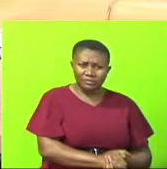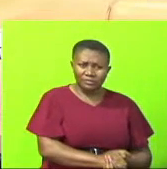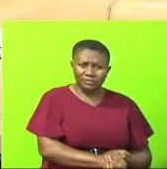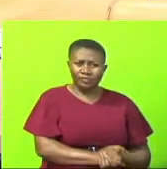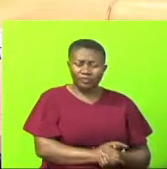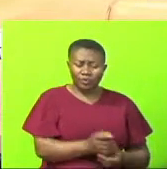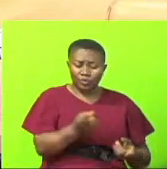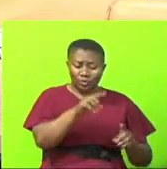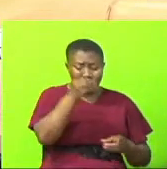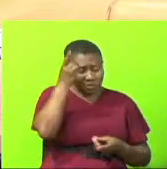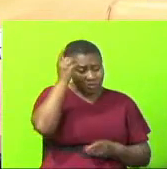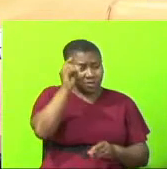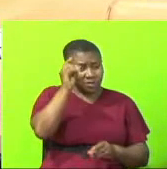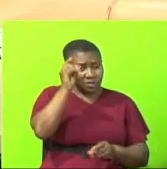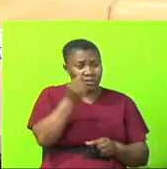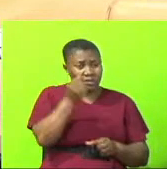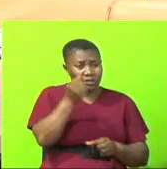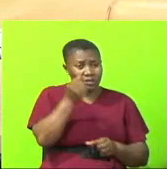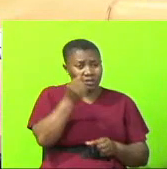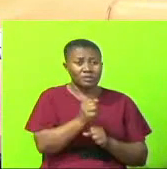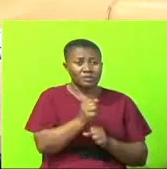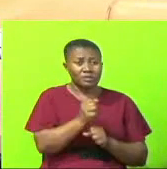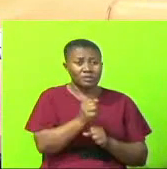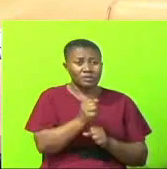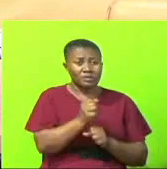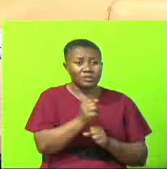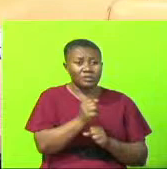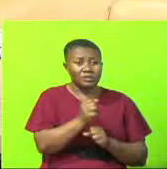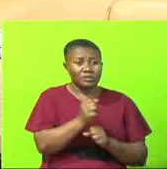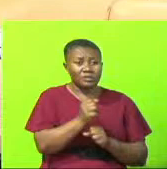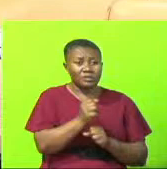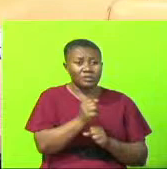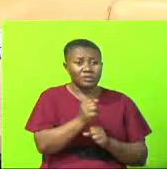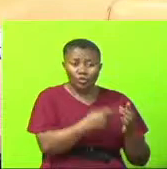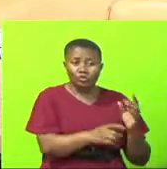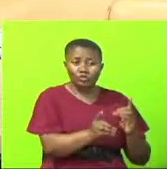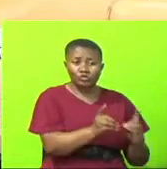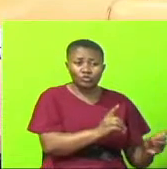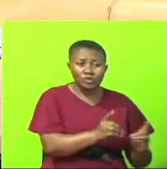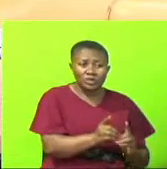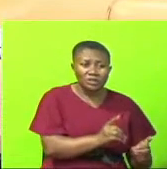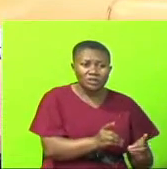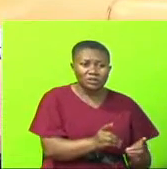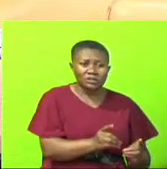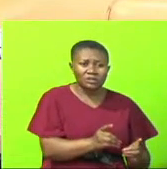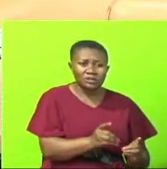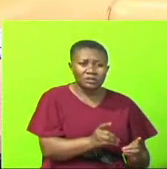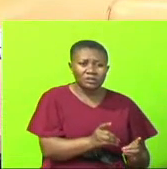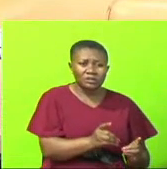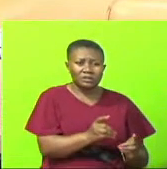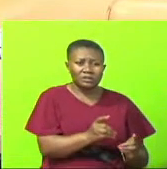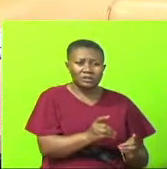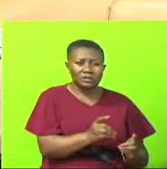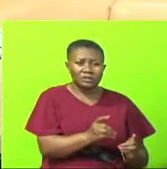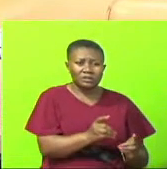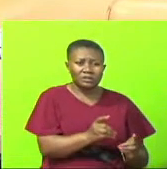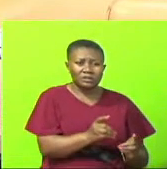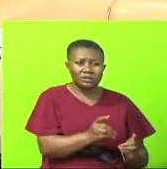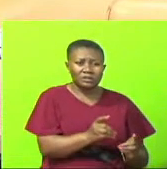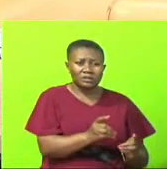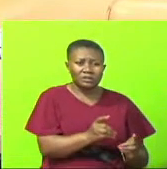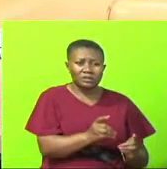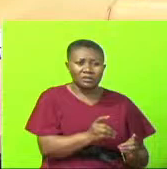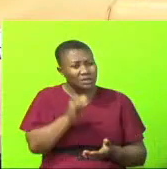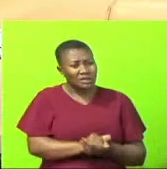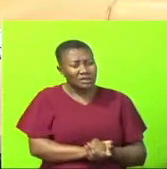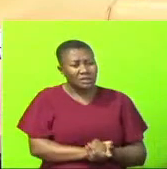statement, after people will comment, that's what you are doing. When we finish commenting, if the Speaker thinks that the comments are